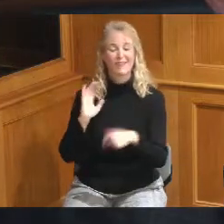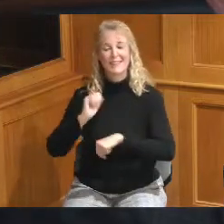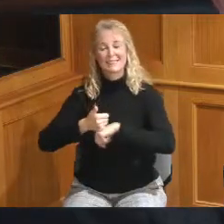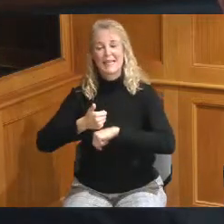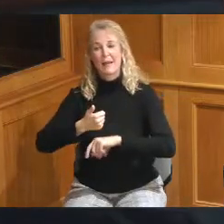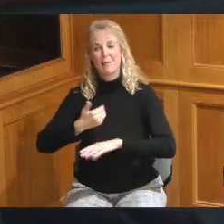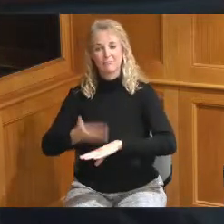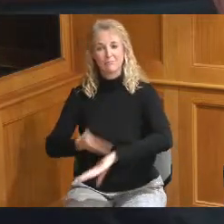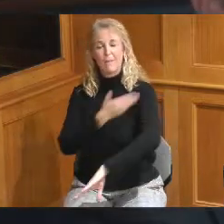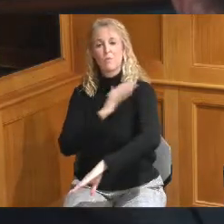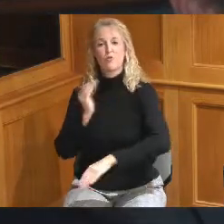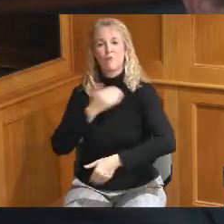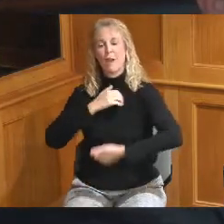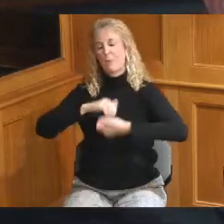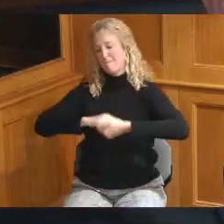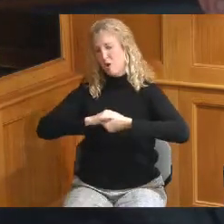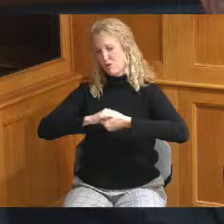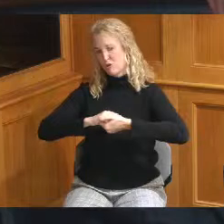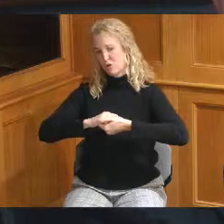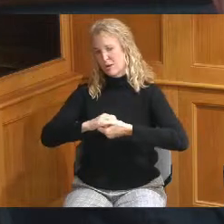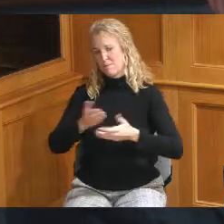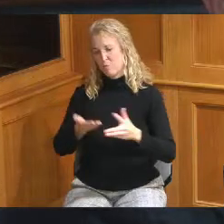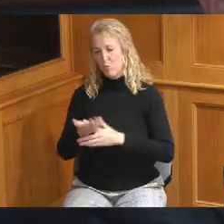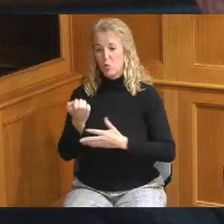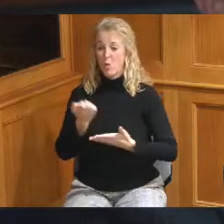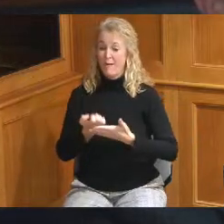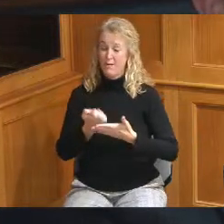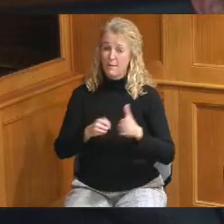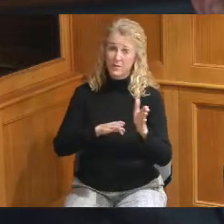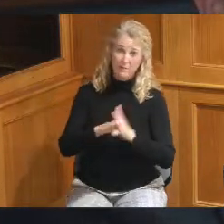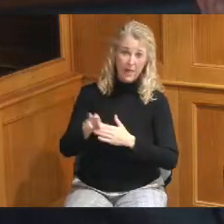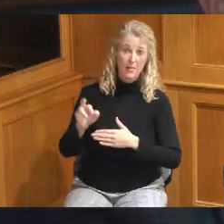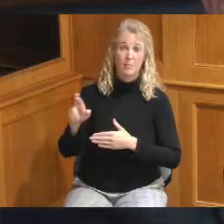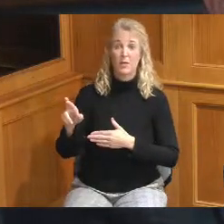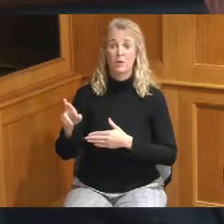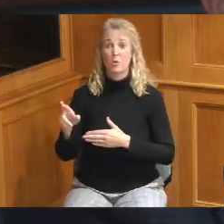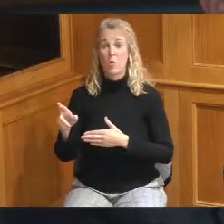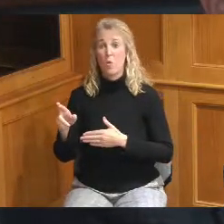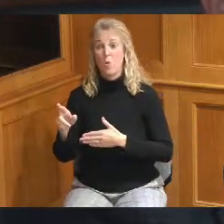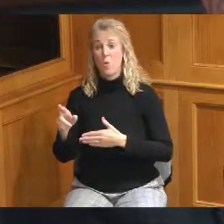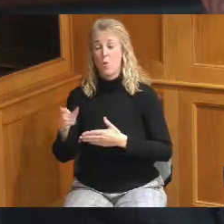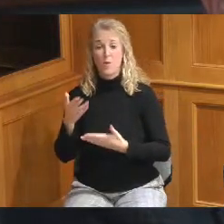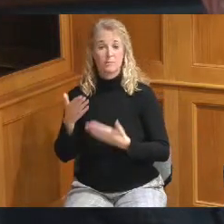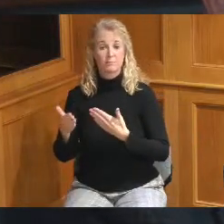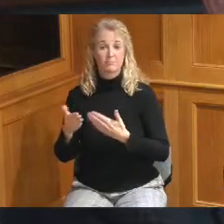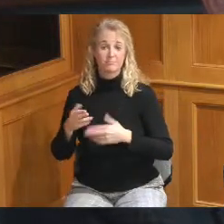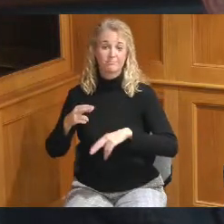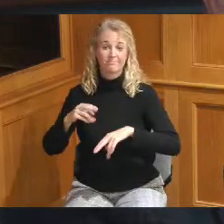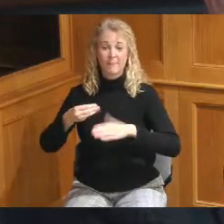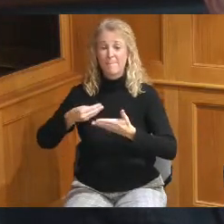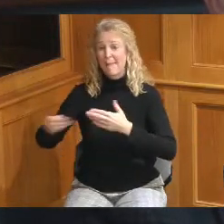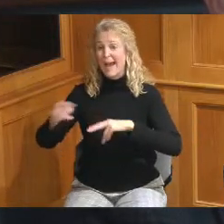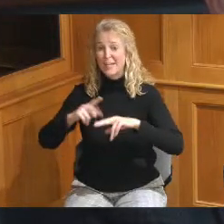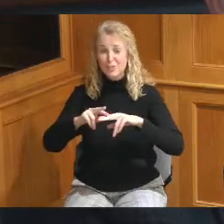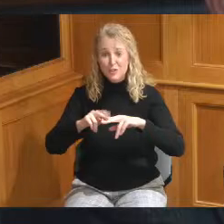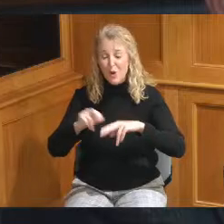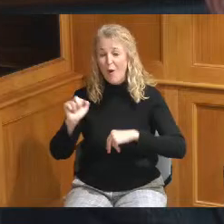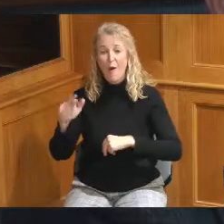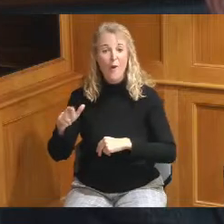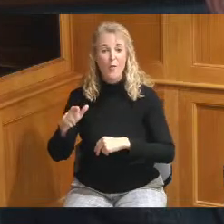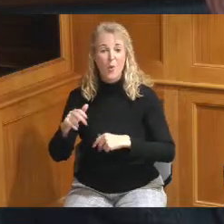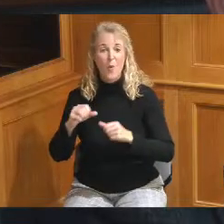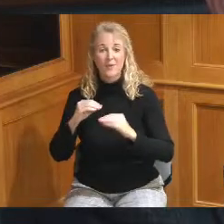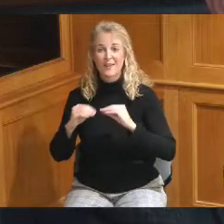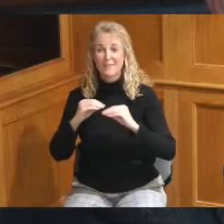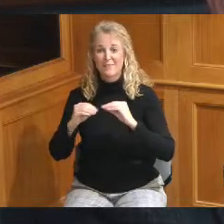and some of the partnership opportunities by way of economic development or buying salt together or maintaining fire hydrants. So I just did